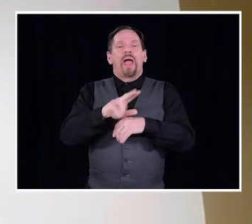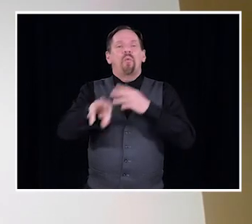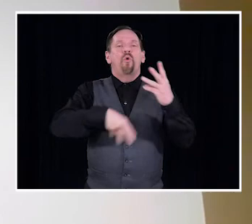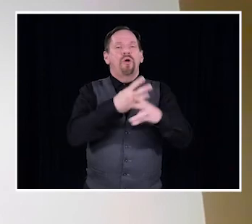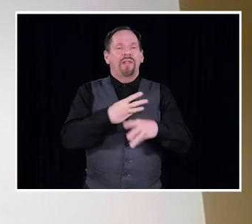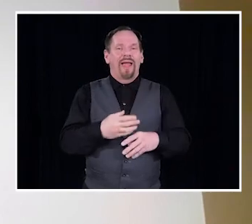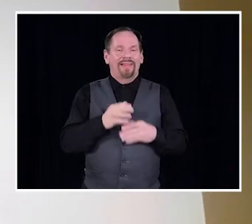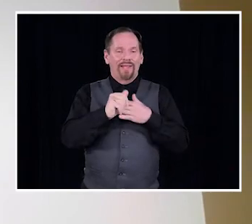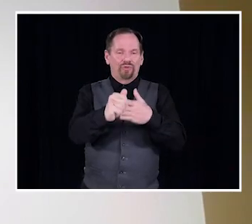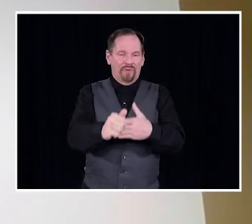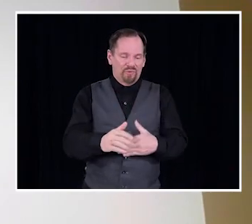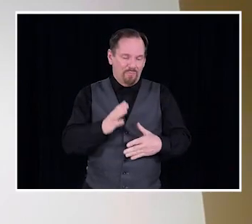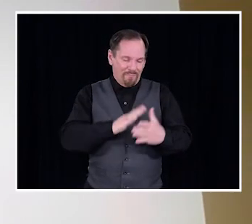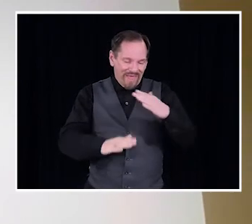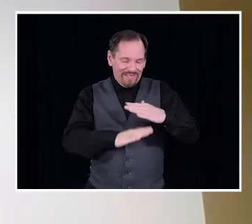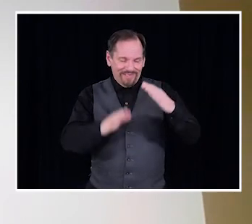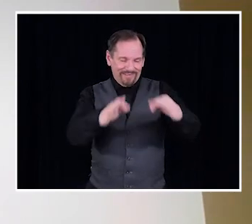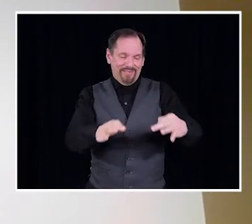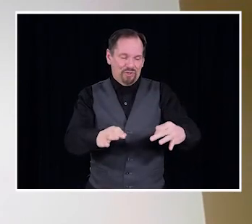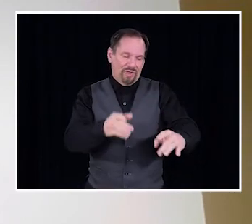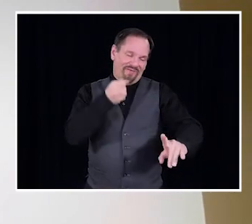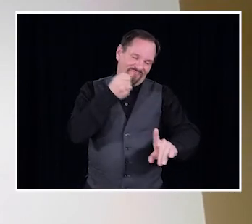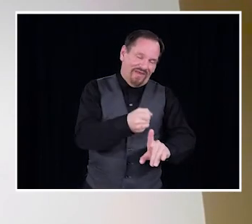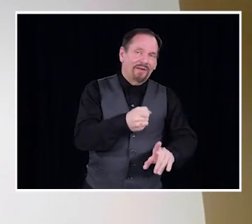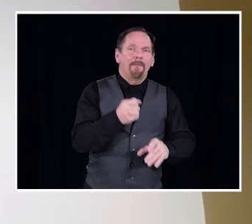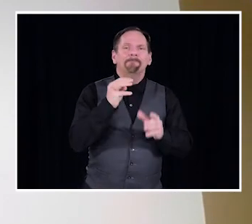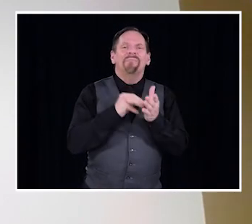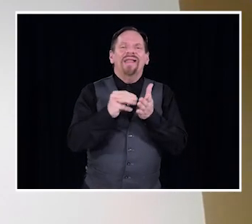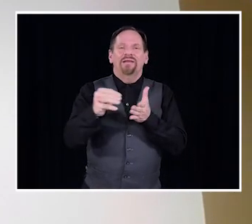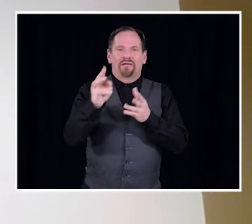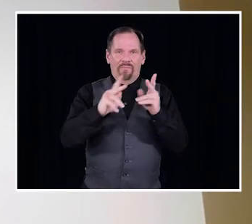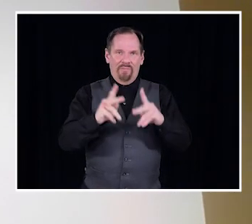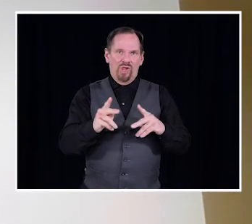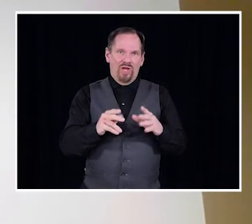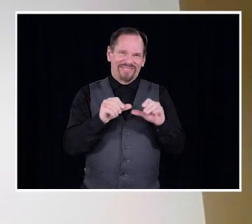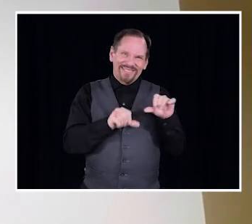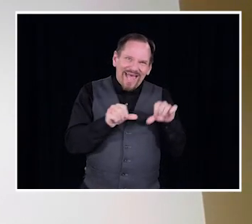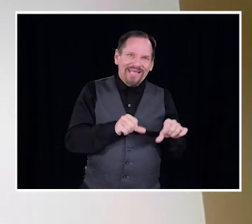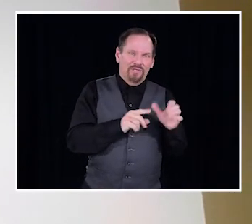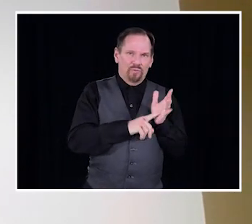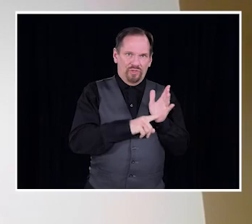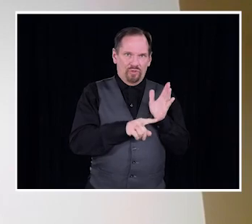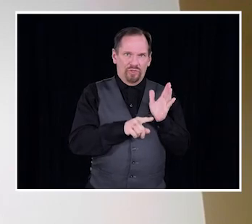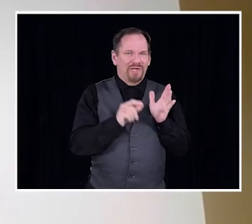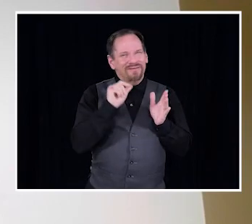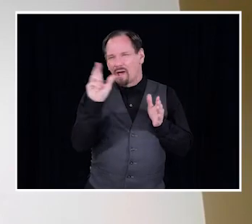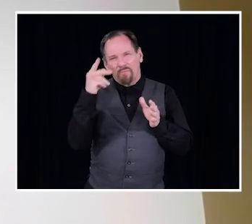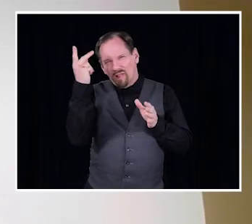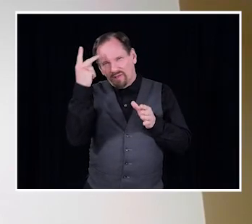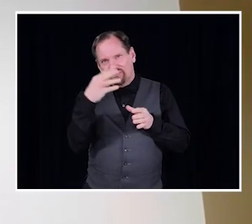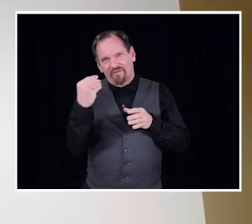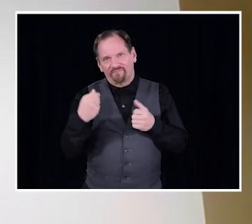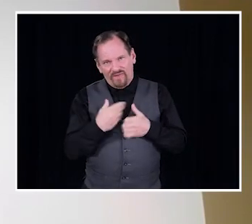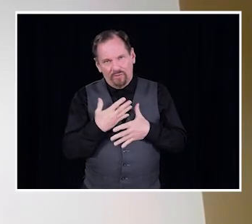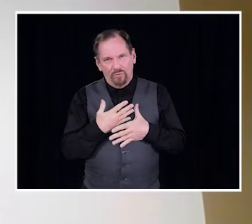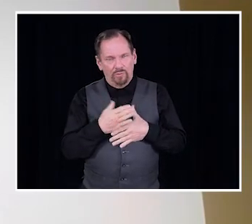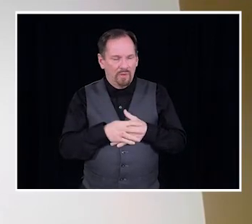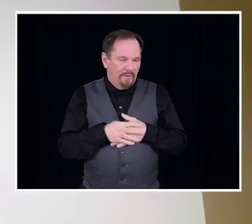leadership to base their decisions affecting millions of people on scientific research rather than on politics and